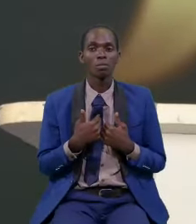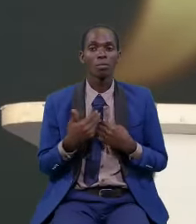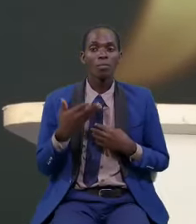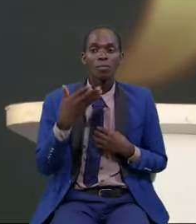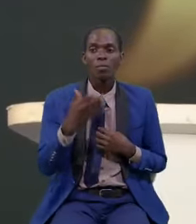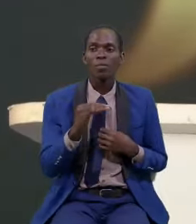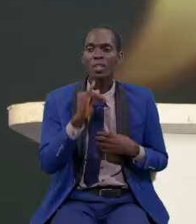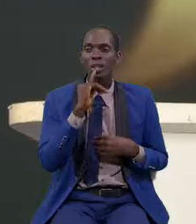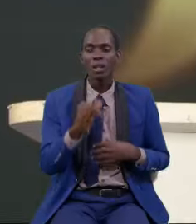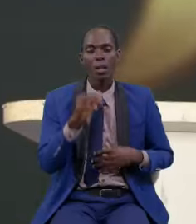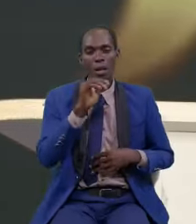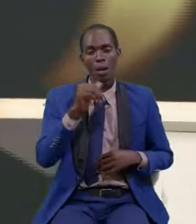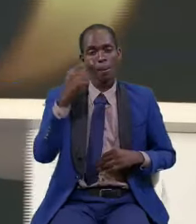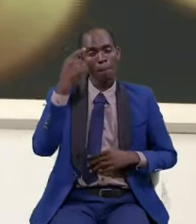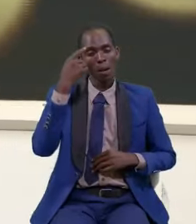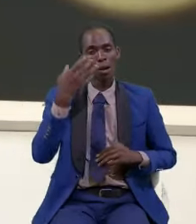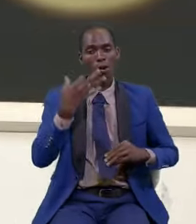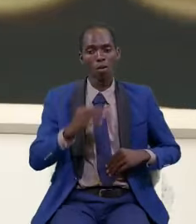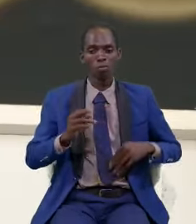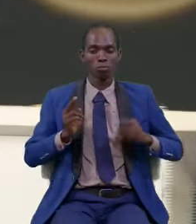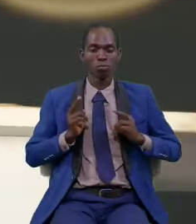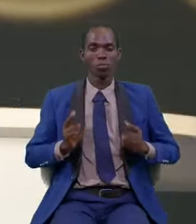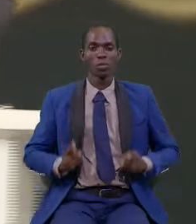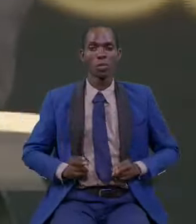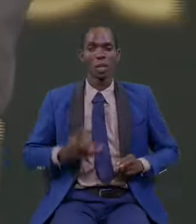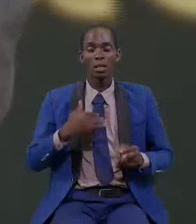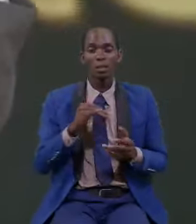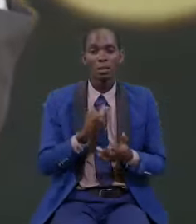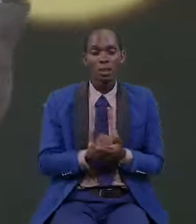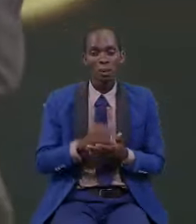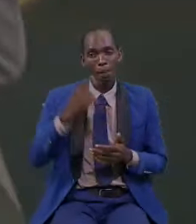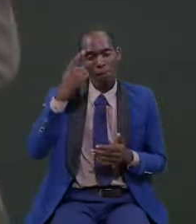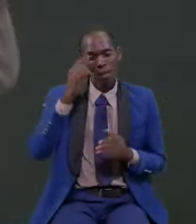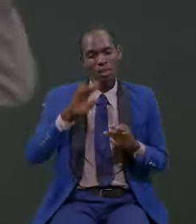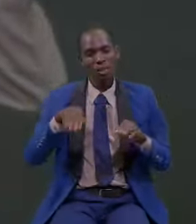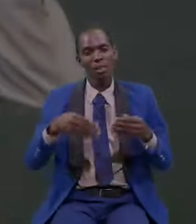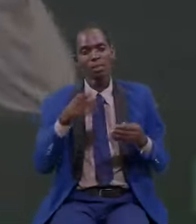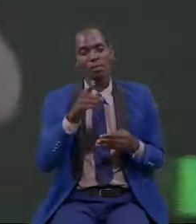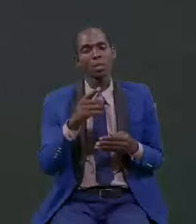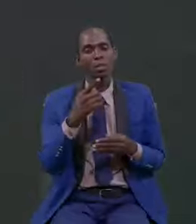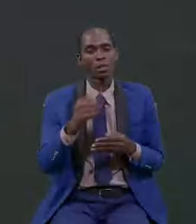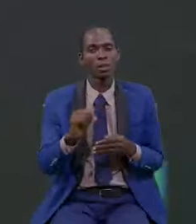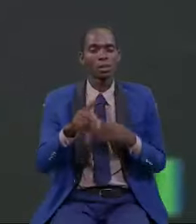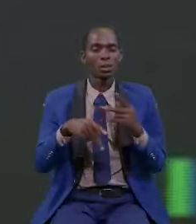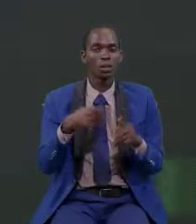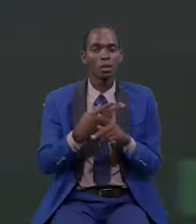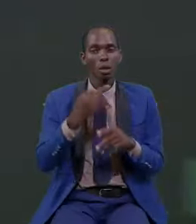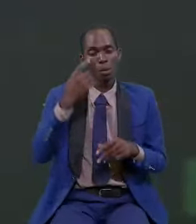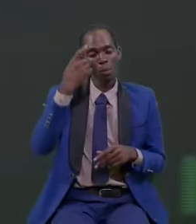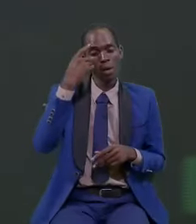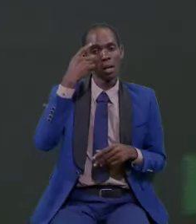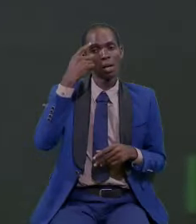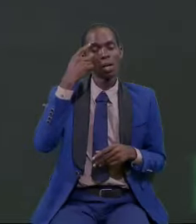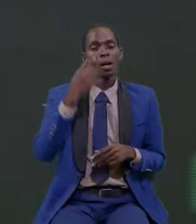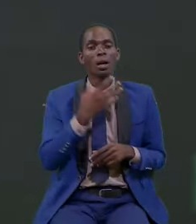humanity. And their mind gives them a mindset. And if you have the mind